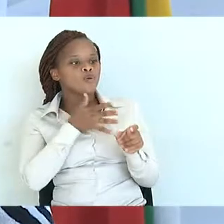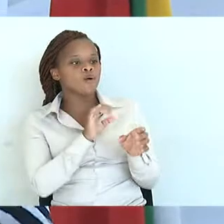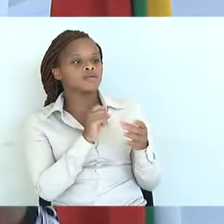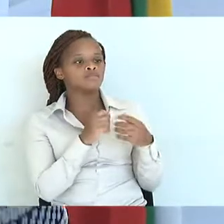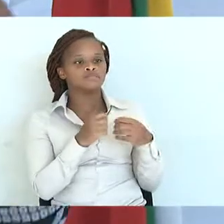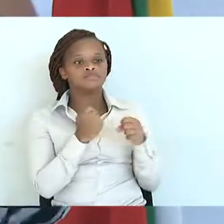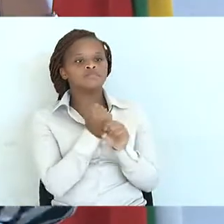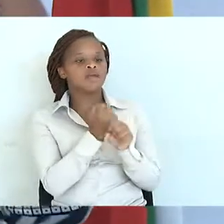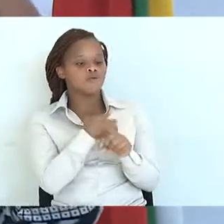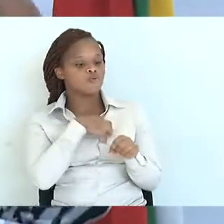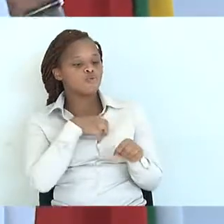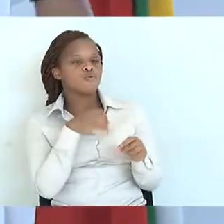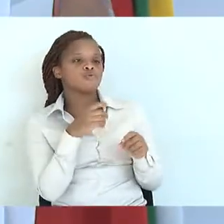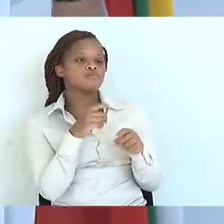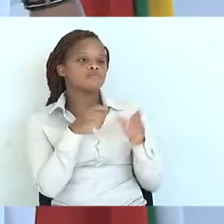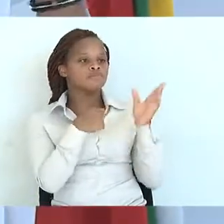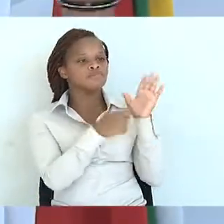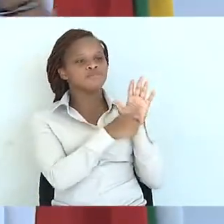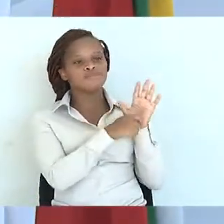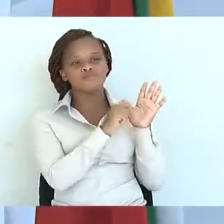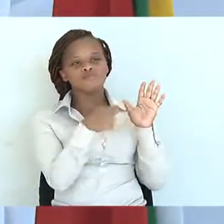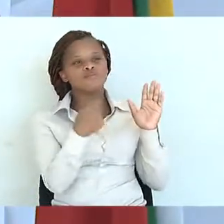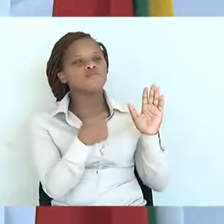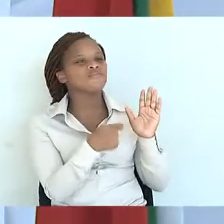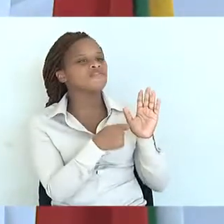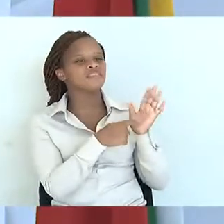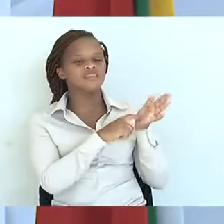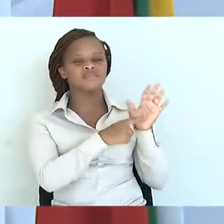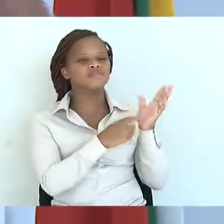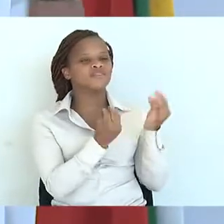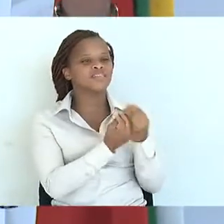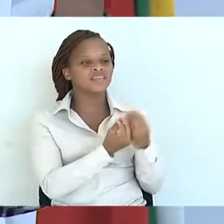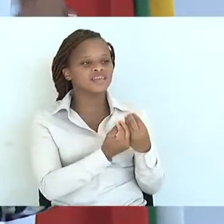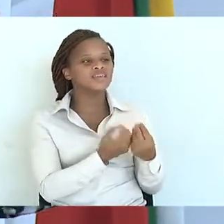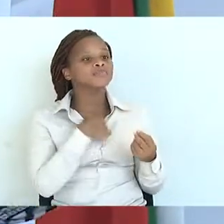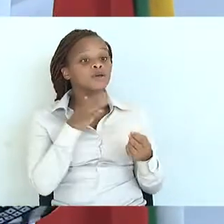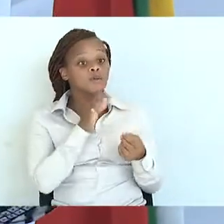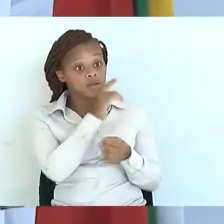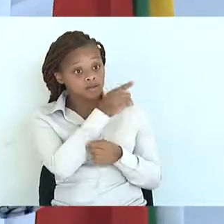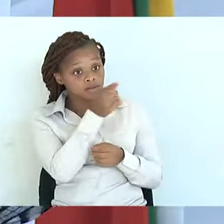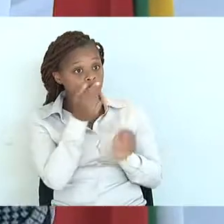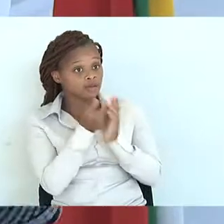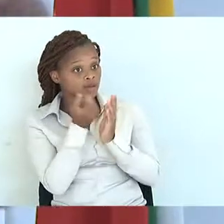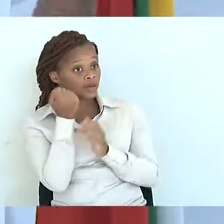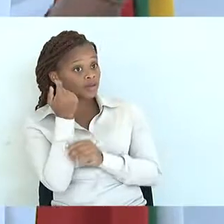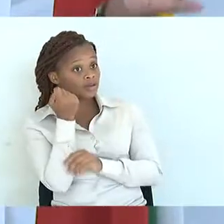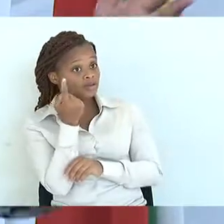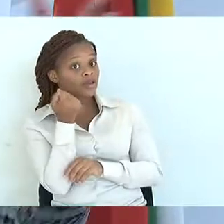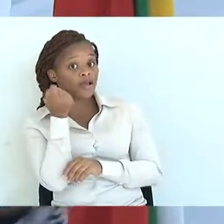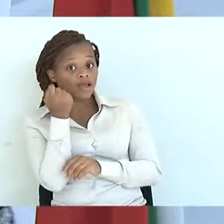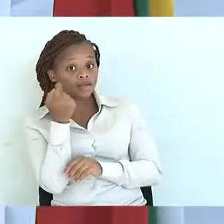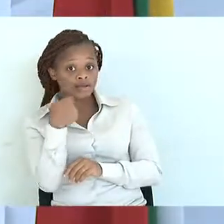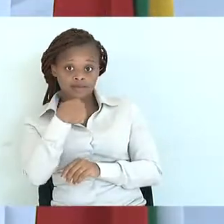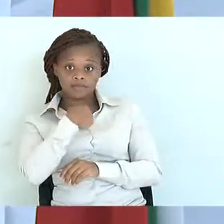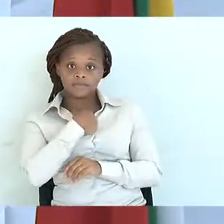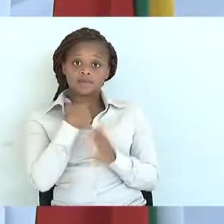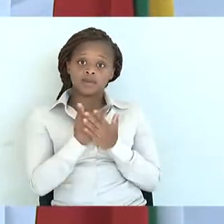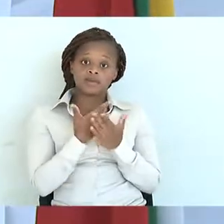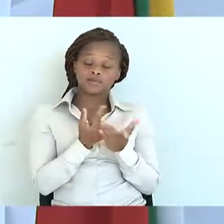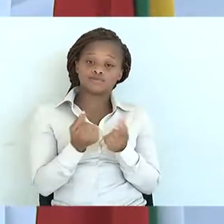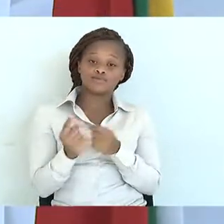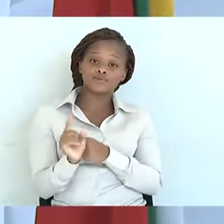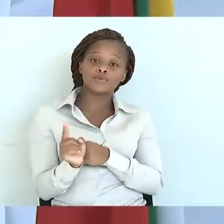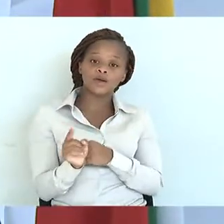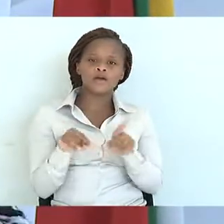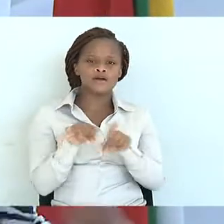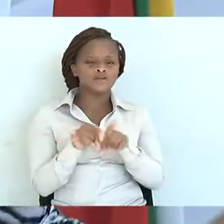things. So sifuna ukuthi ni understandeni and then nibe na understanding yokuthi mina yini into engayenza, but also more